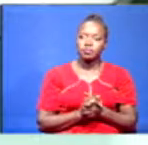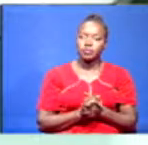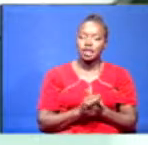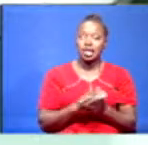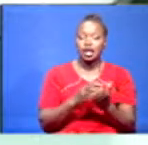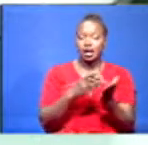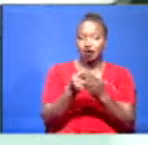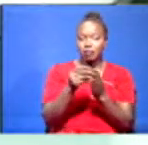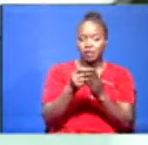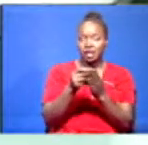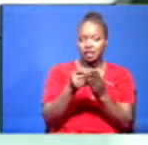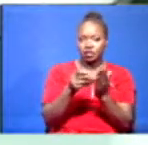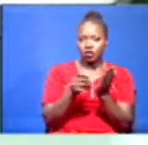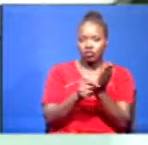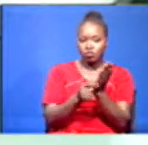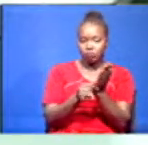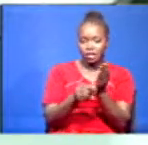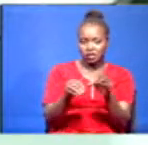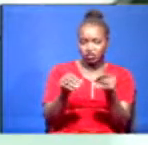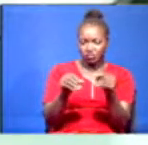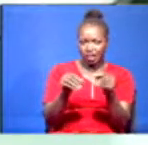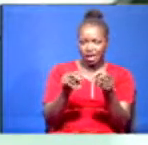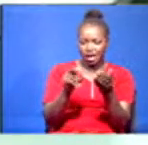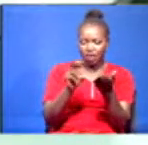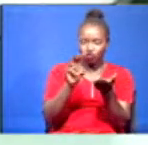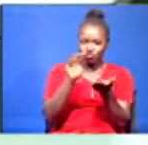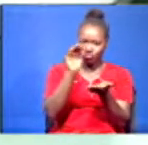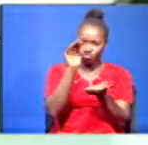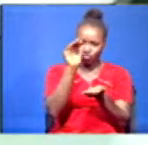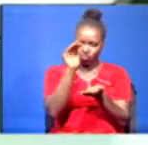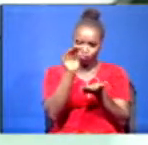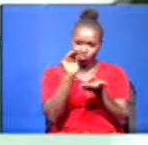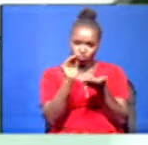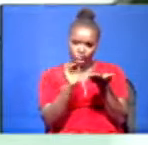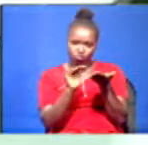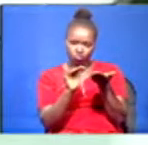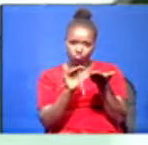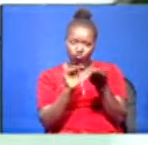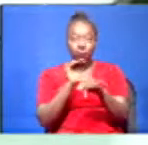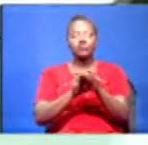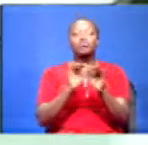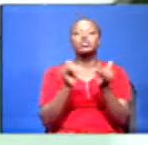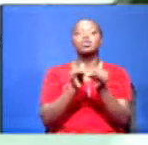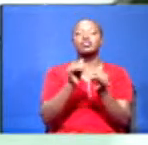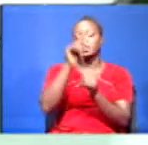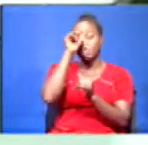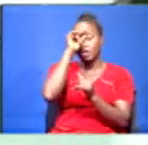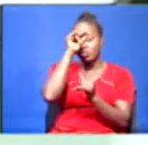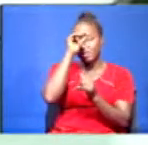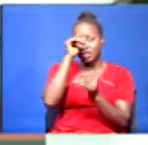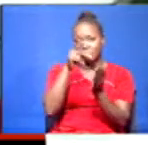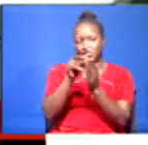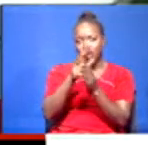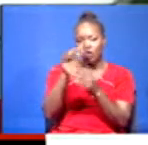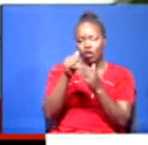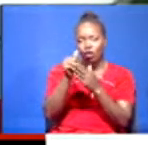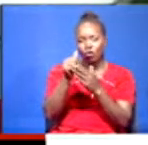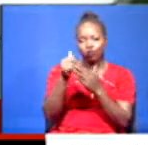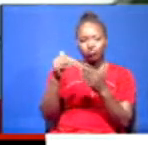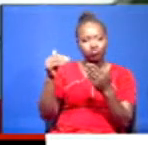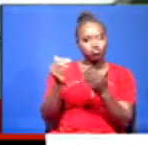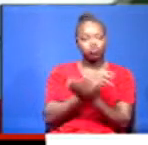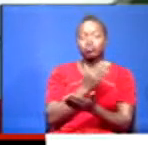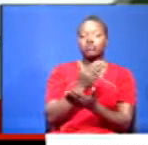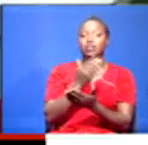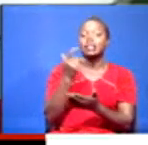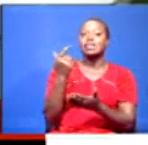may soon go down. Some good news after the government scrapped all charges and levies to maize imported in the country. The move